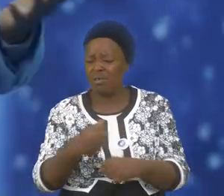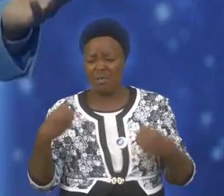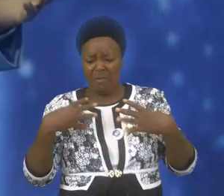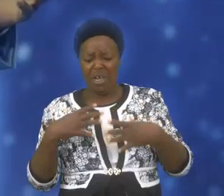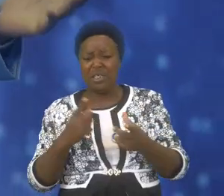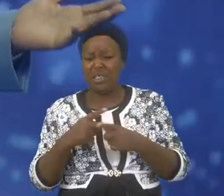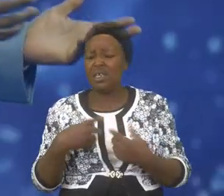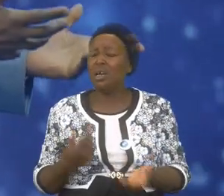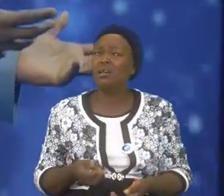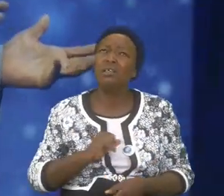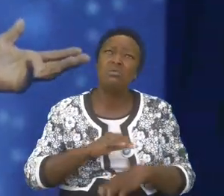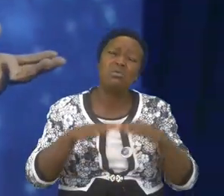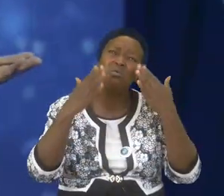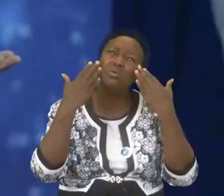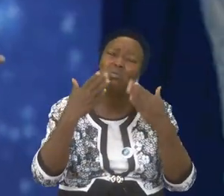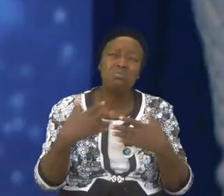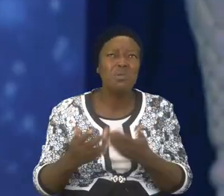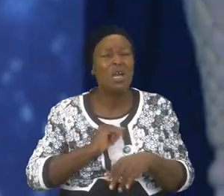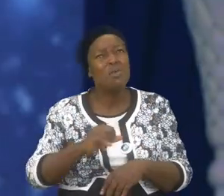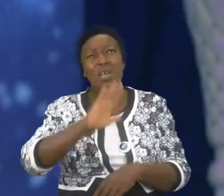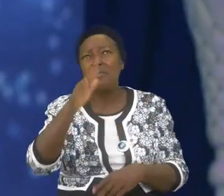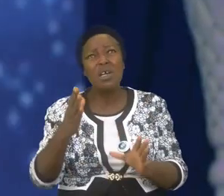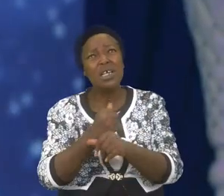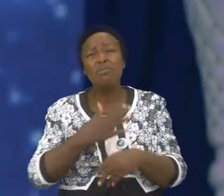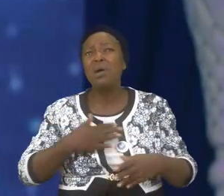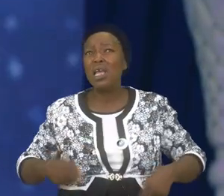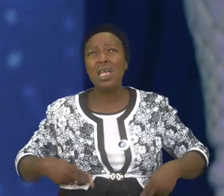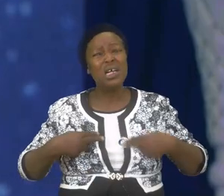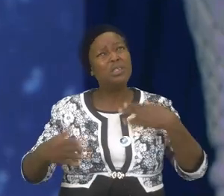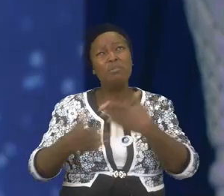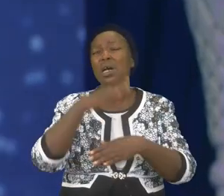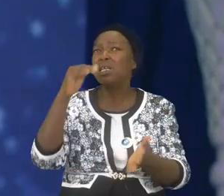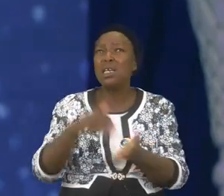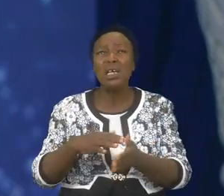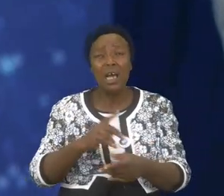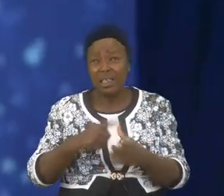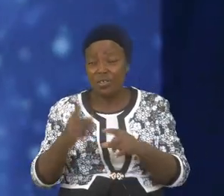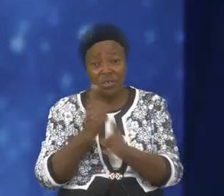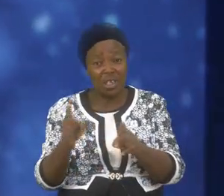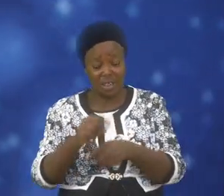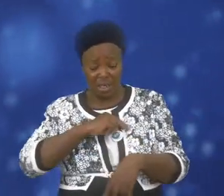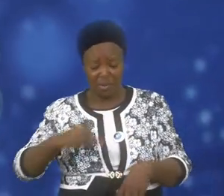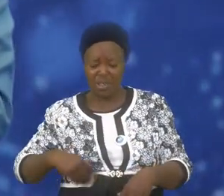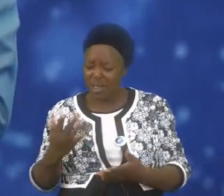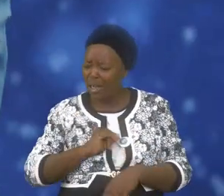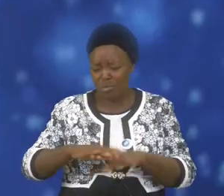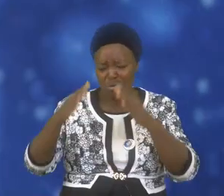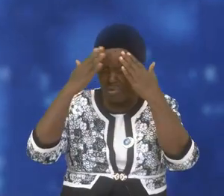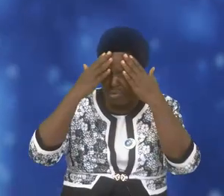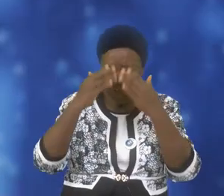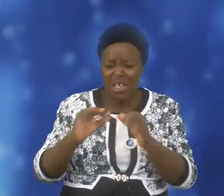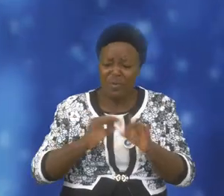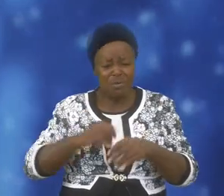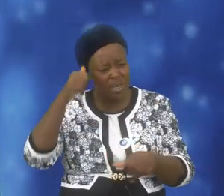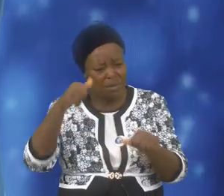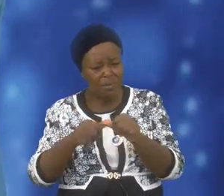maybe I'll never recover this revelation. I'll never recover this power. I'll never recover this knowledge. I'll